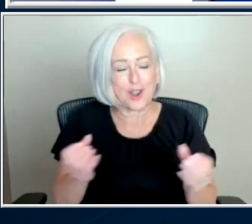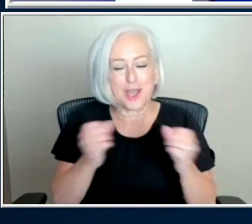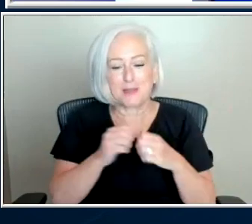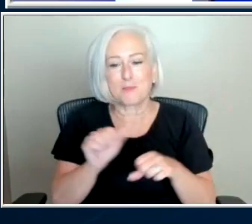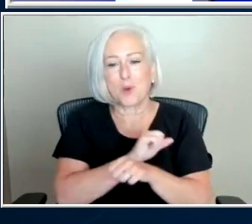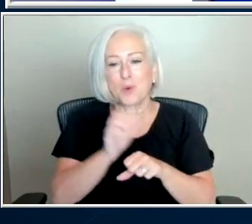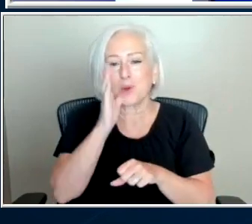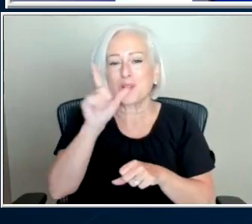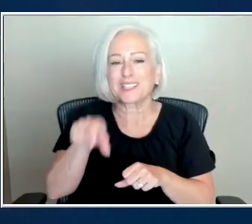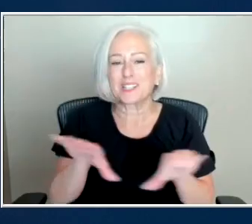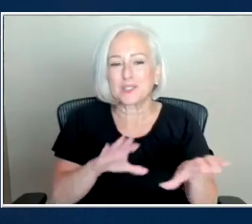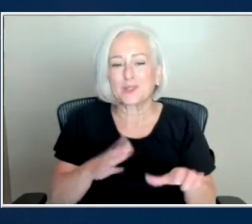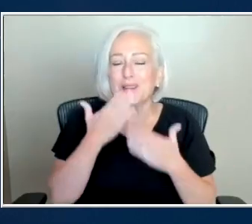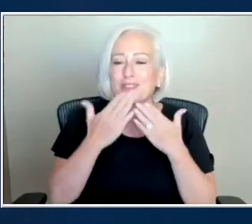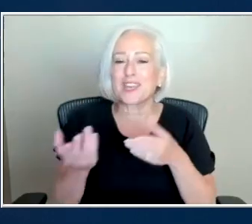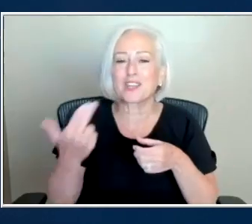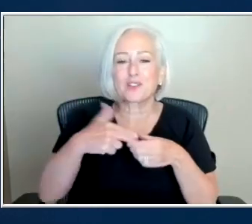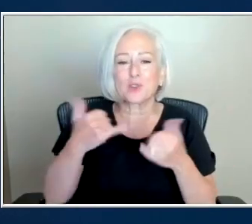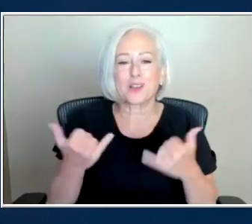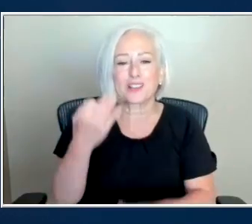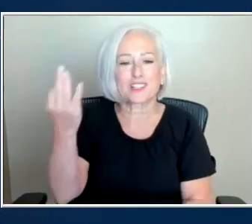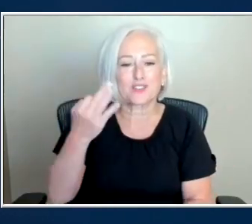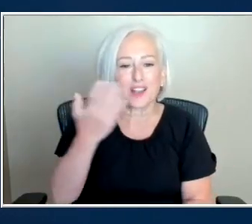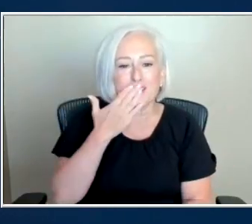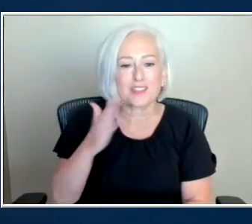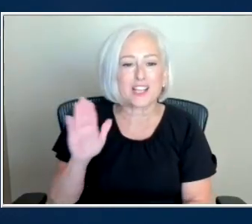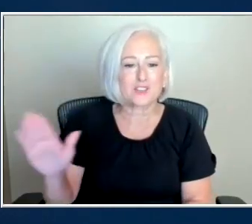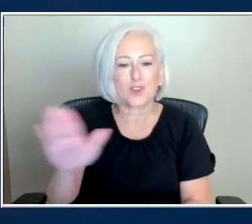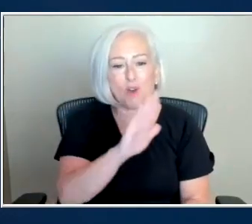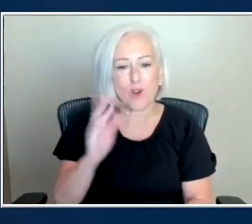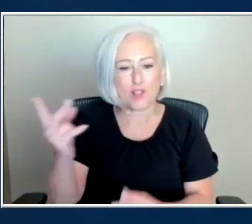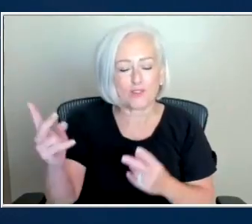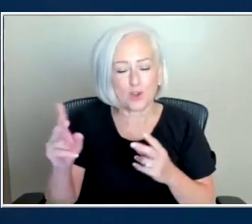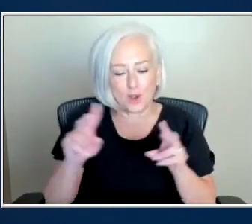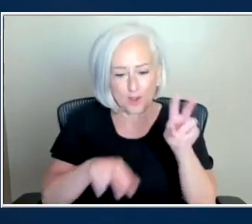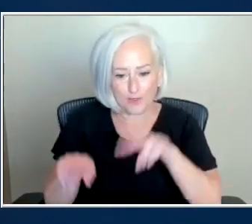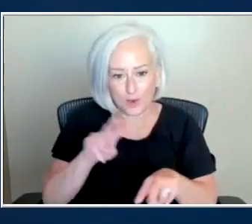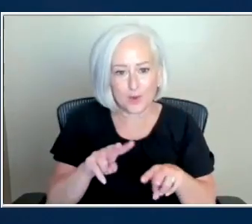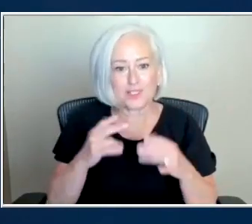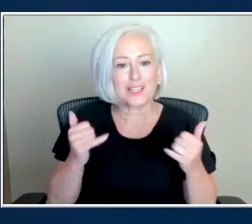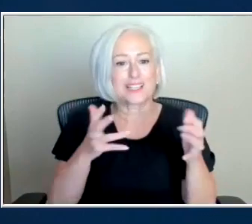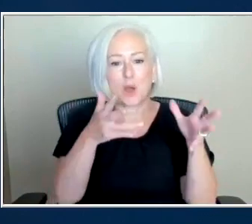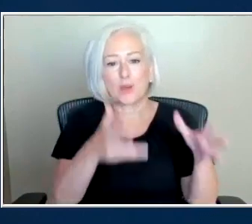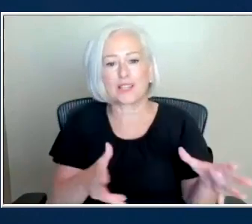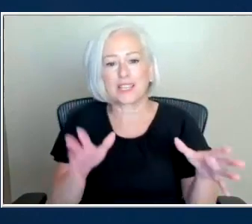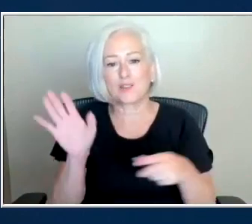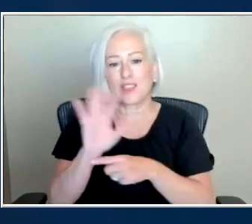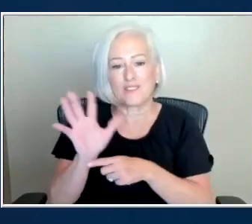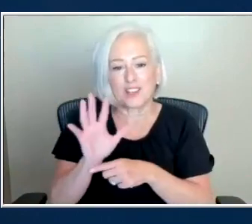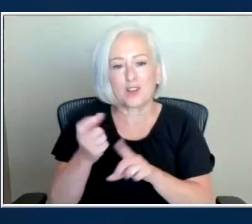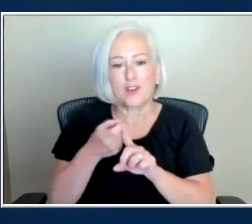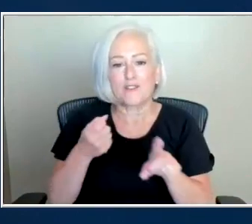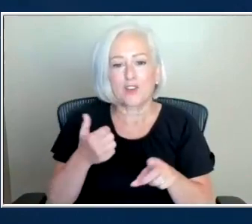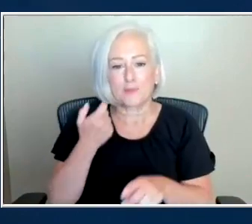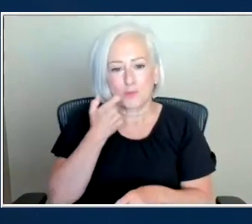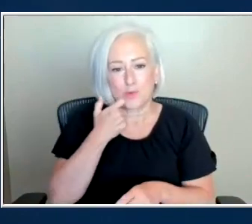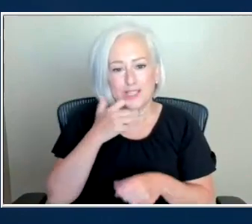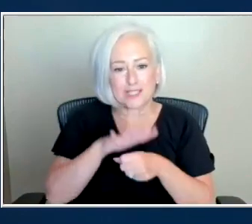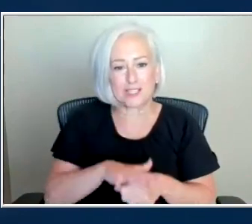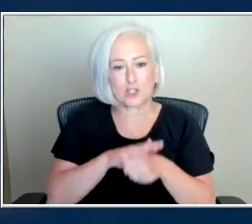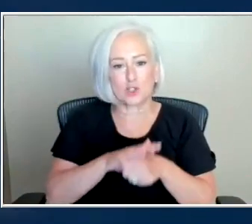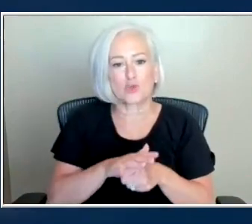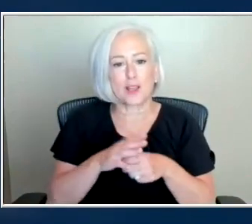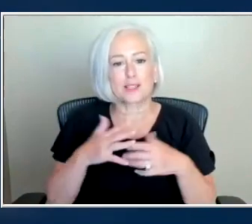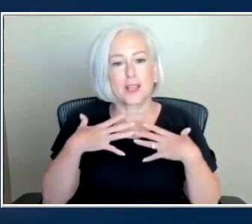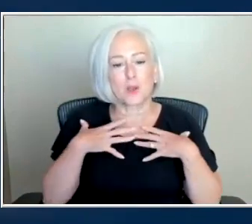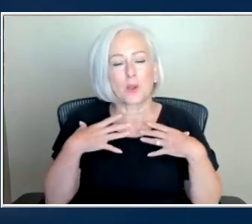Friday. Thanks to all of our viewers and your questions as always. We leave you with some footage from a recent stress relief event for some of our health system